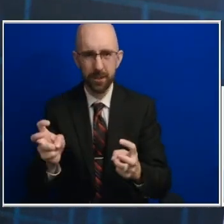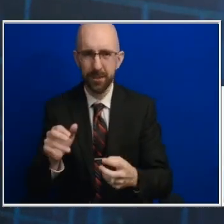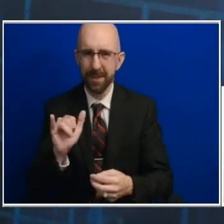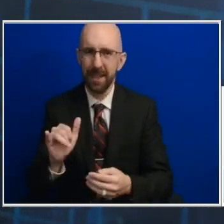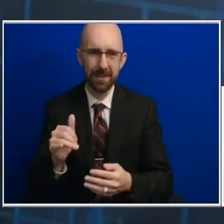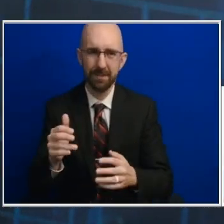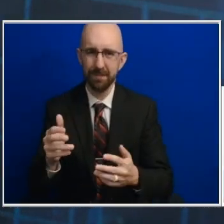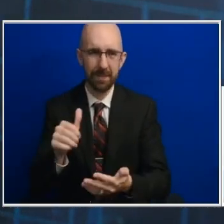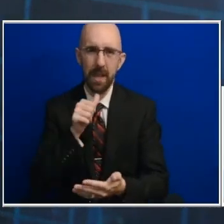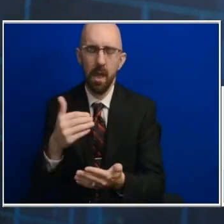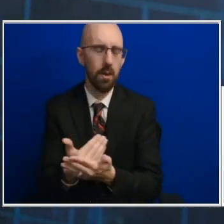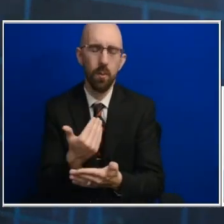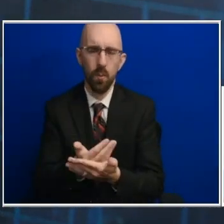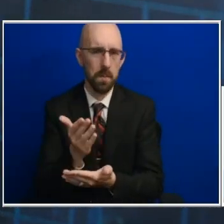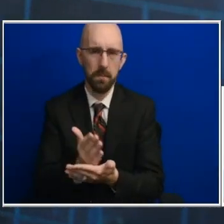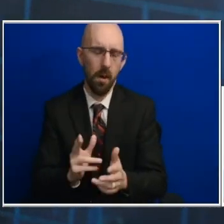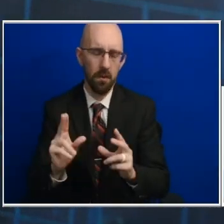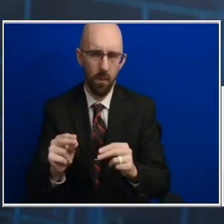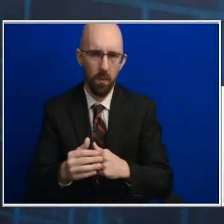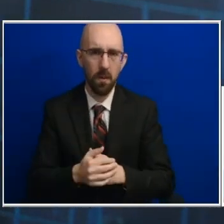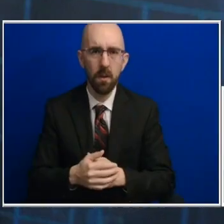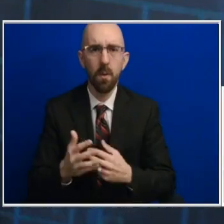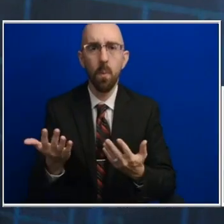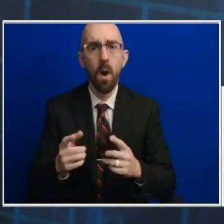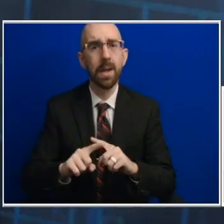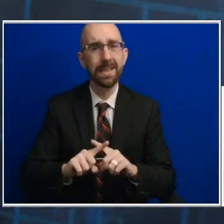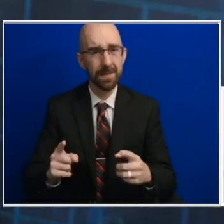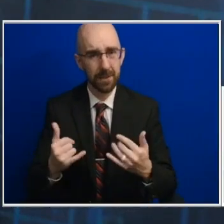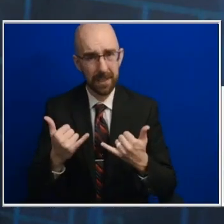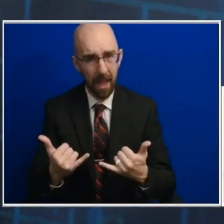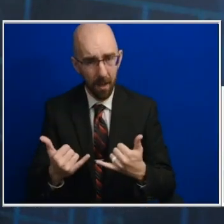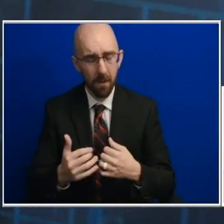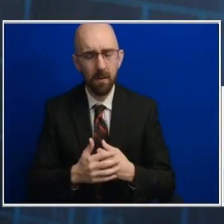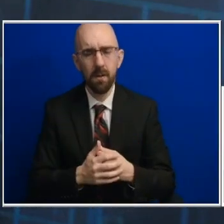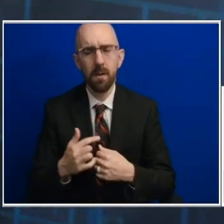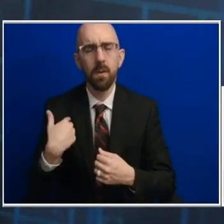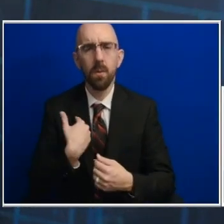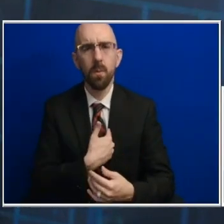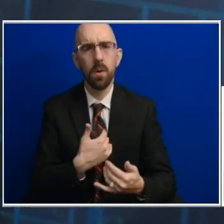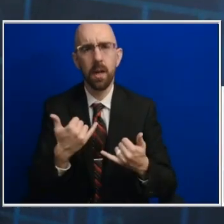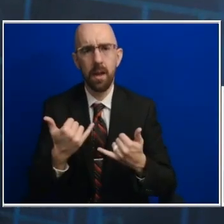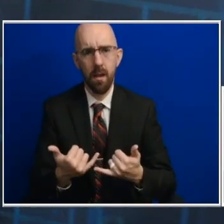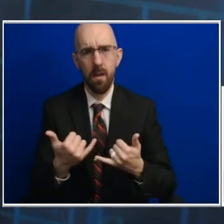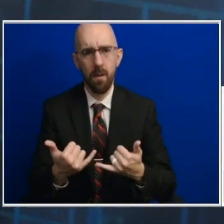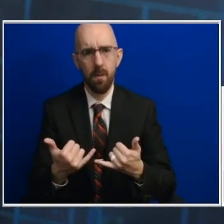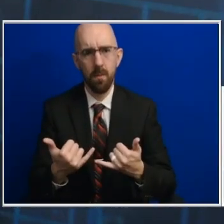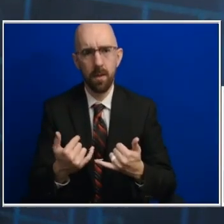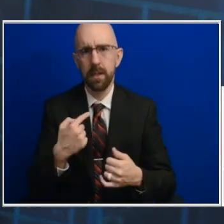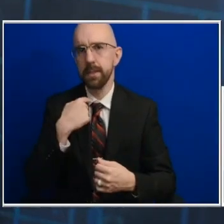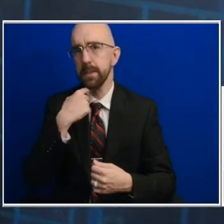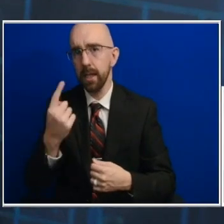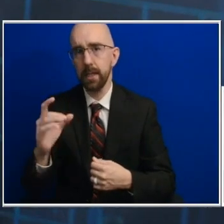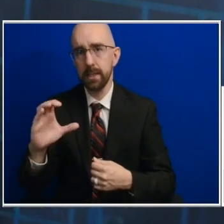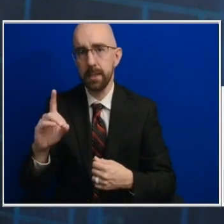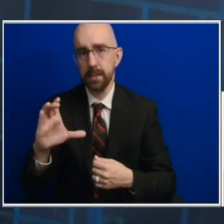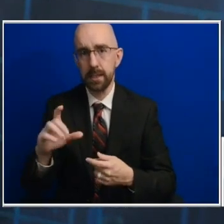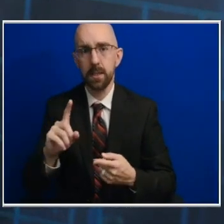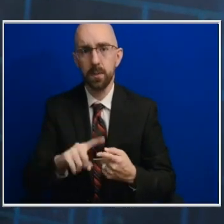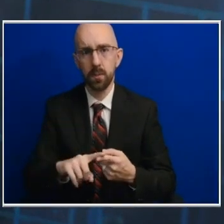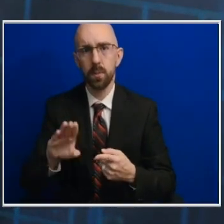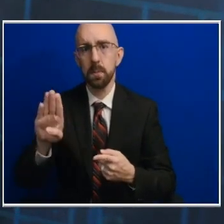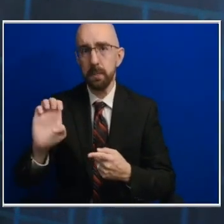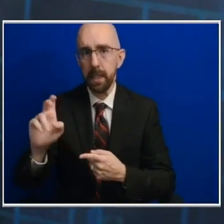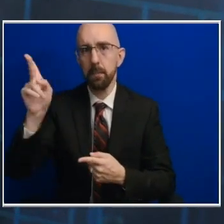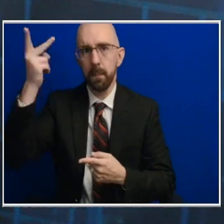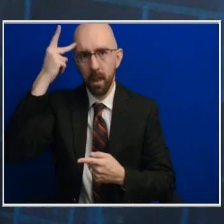new. What is different is that we are now telling the CDC to be political as opposed